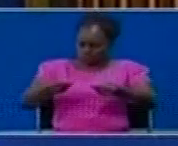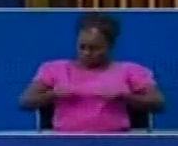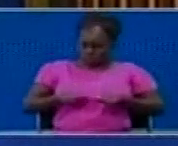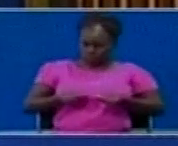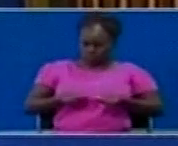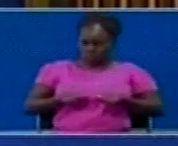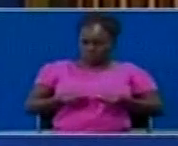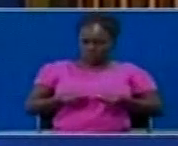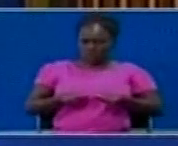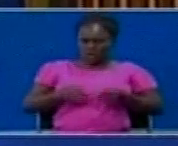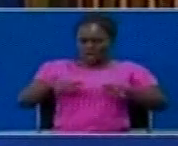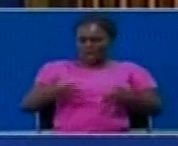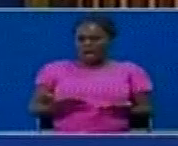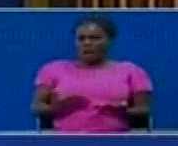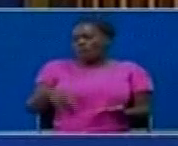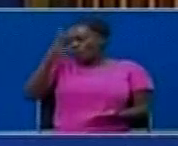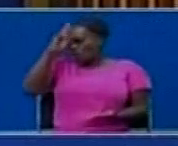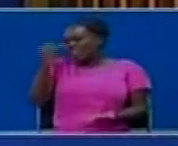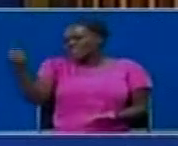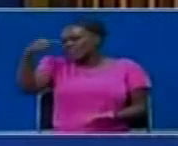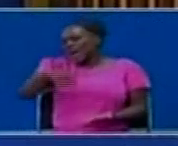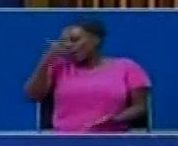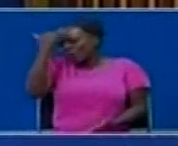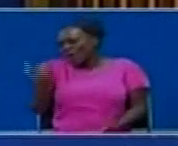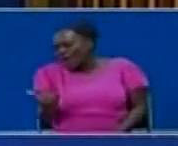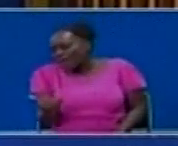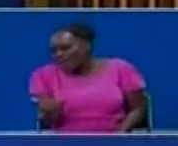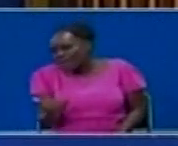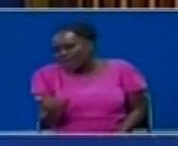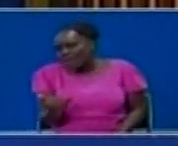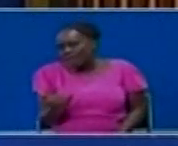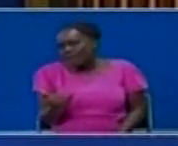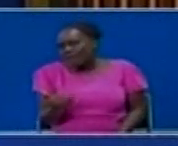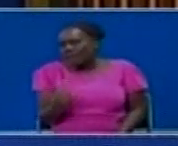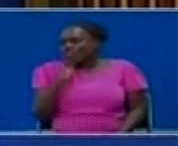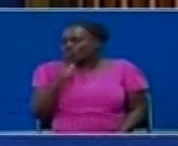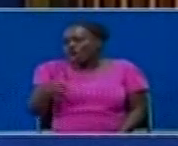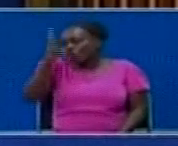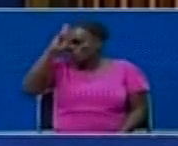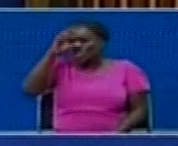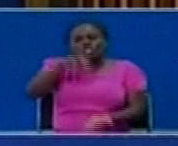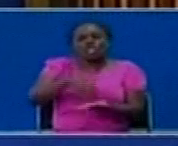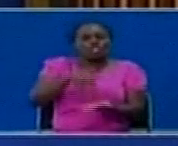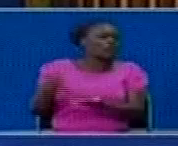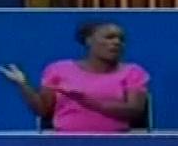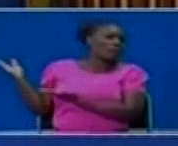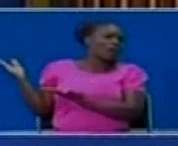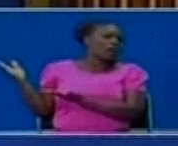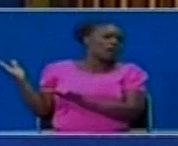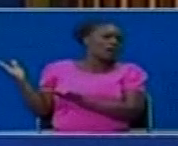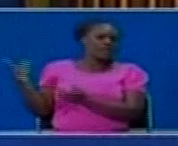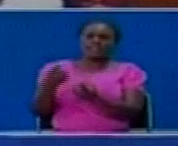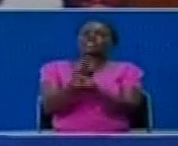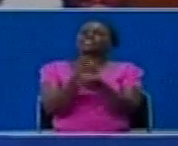what circumstances did the police come to Parliament? This is not a police state. This is a